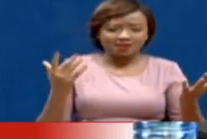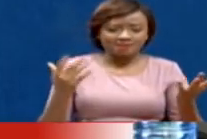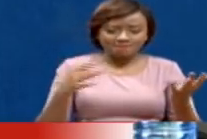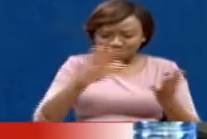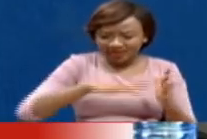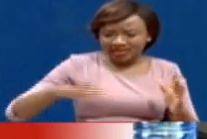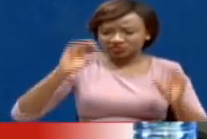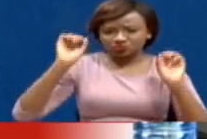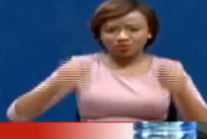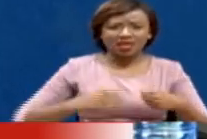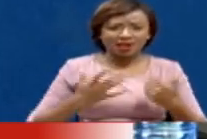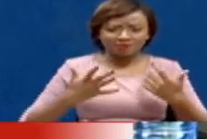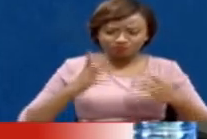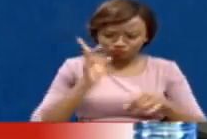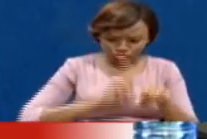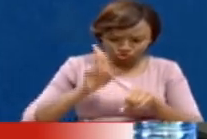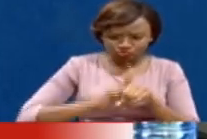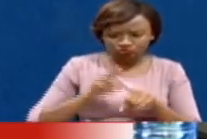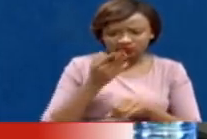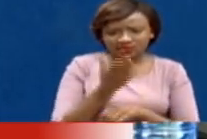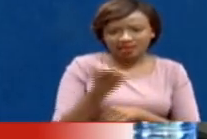We can be able to quickly use